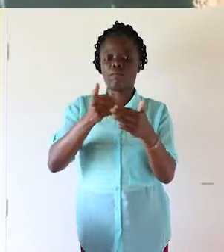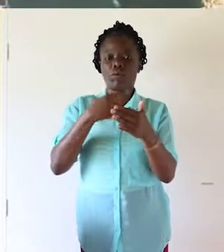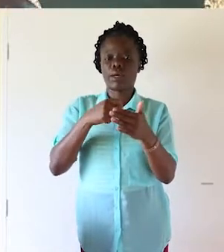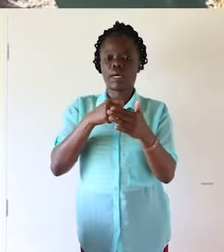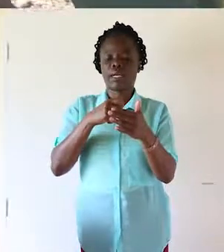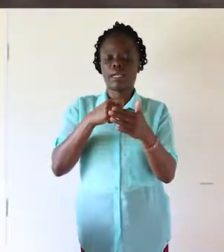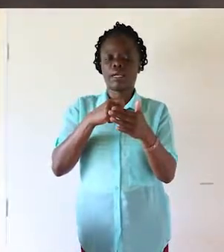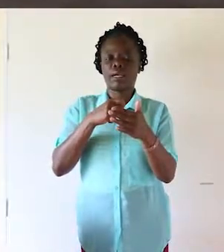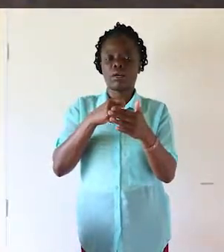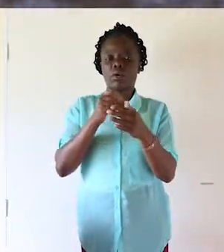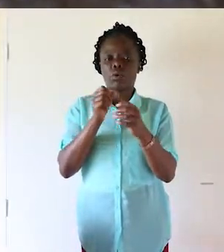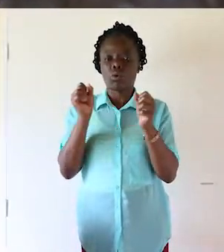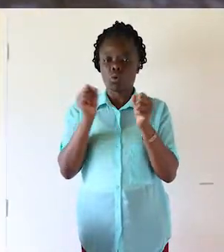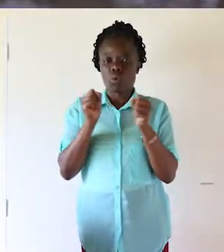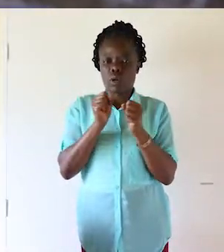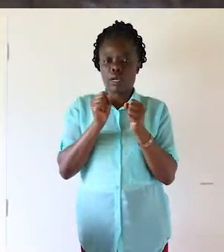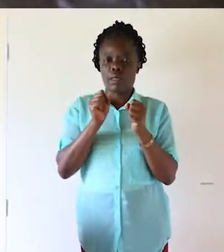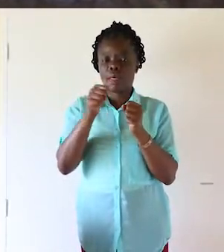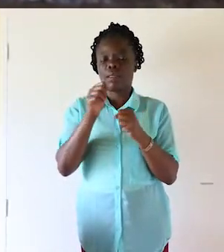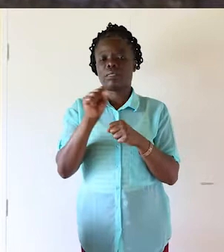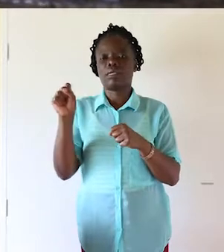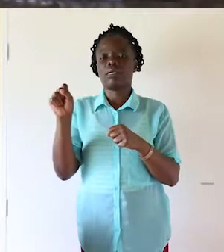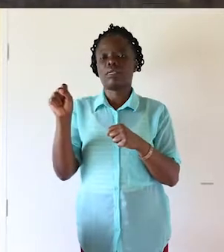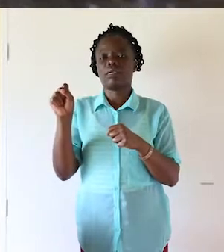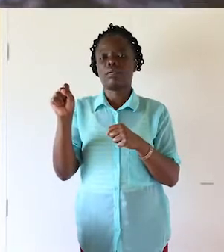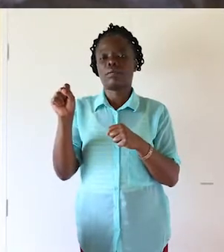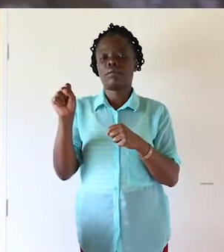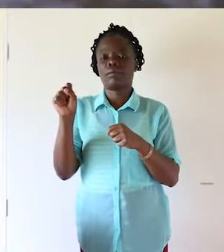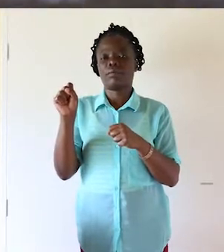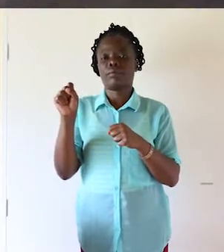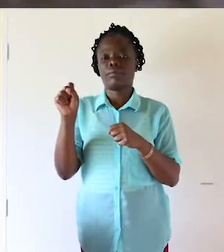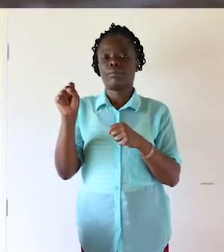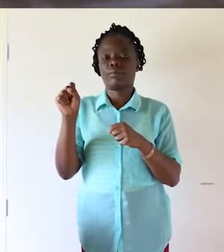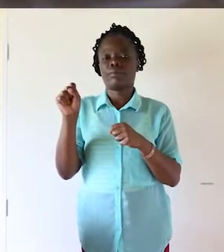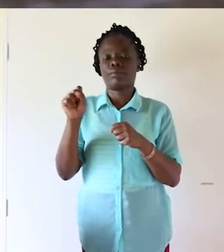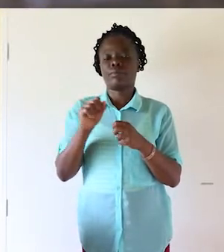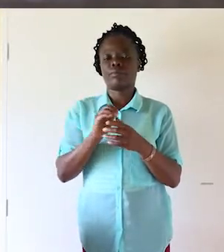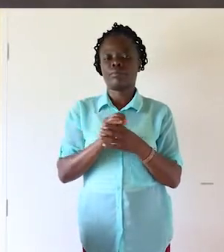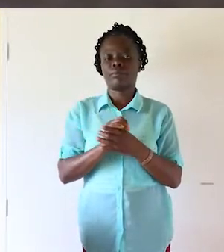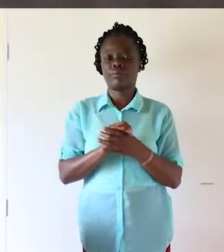cool it the other side.